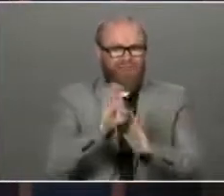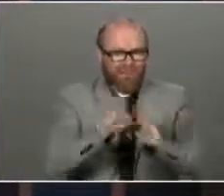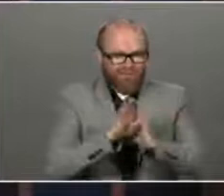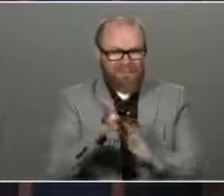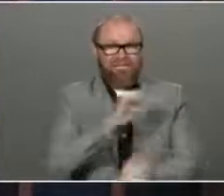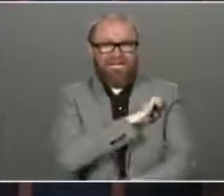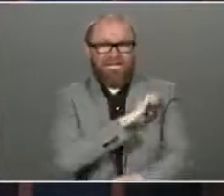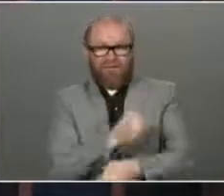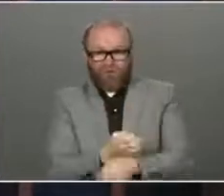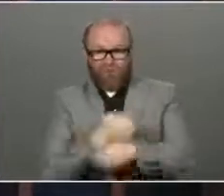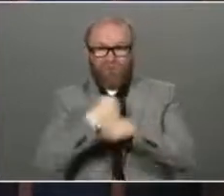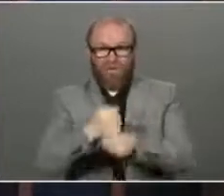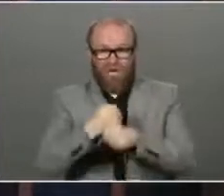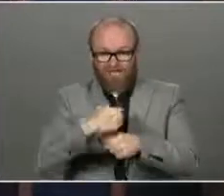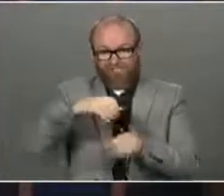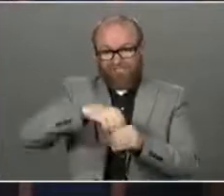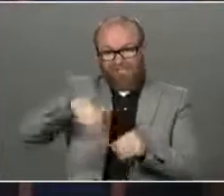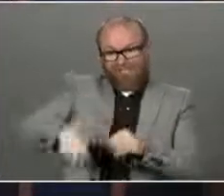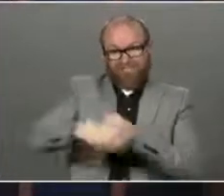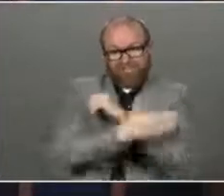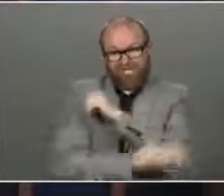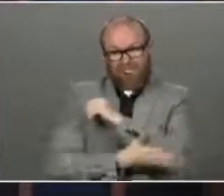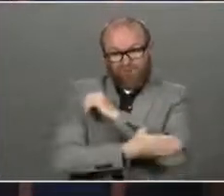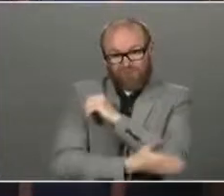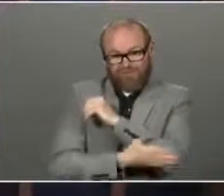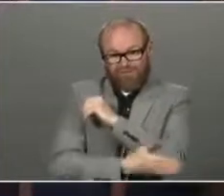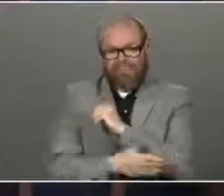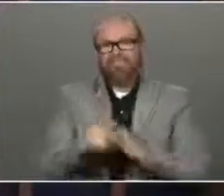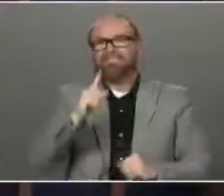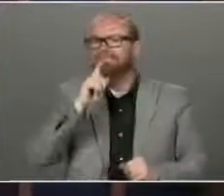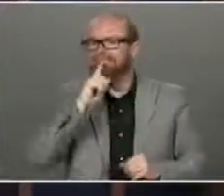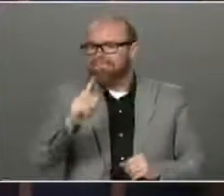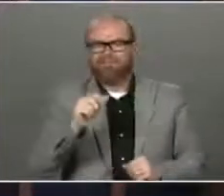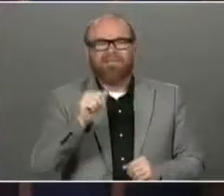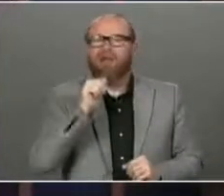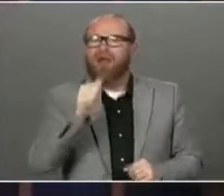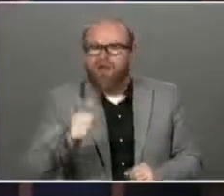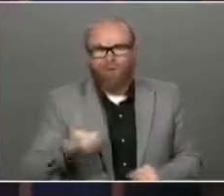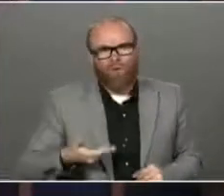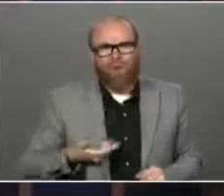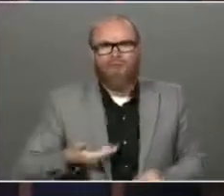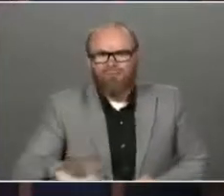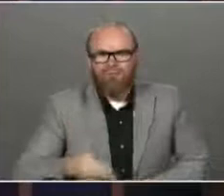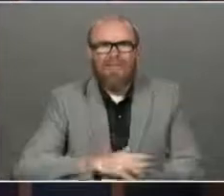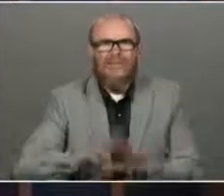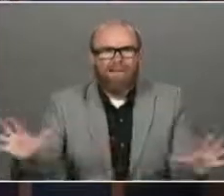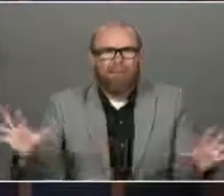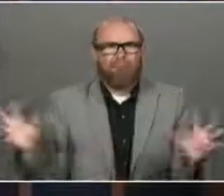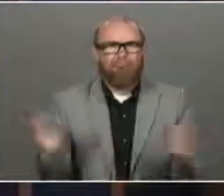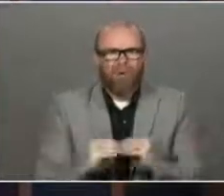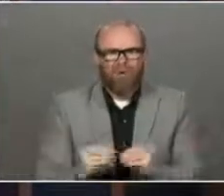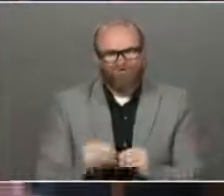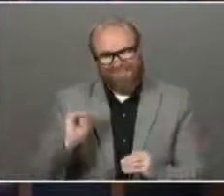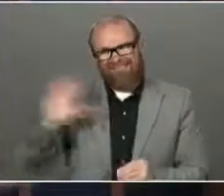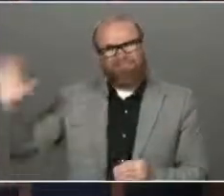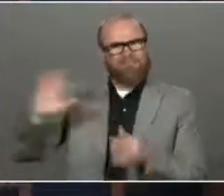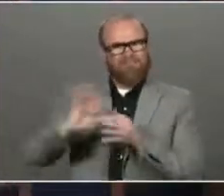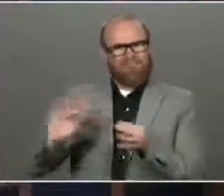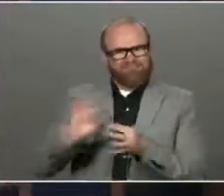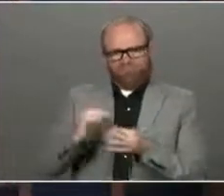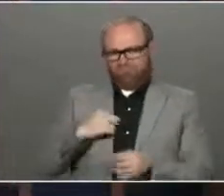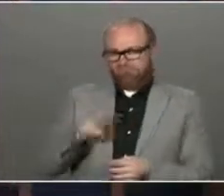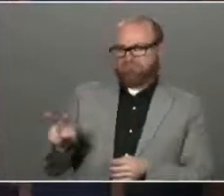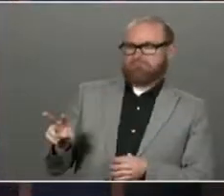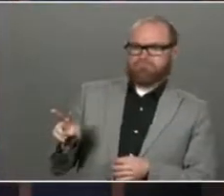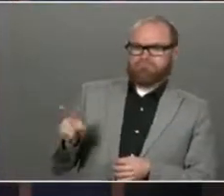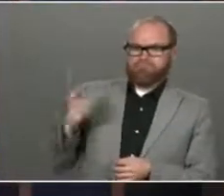production in this country, traditional energy production, is not welcome. And it is not wanted, and that was the message that